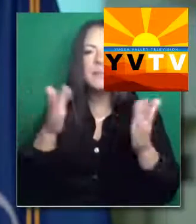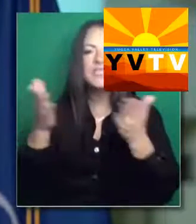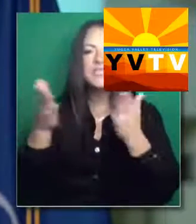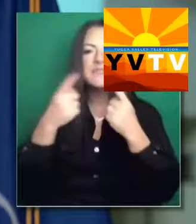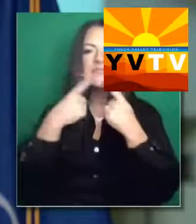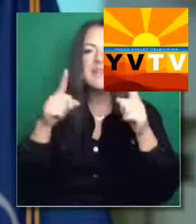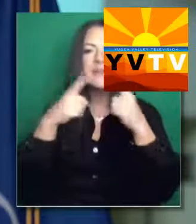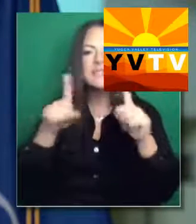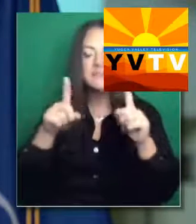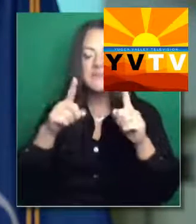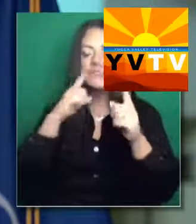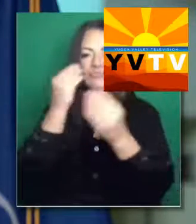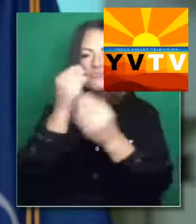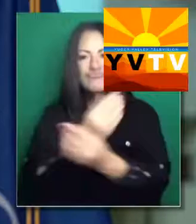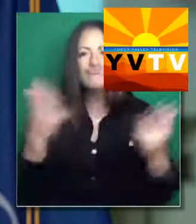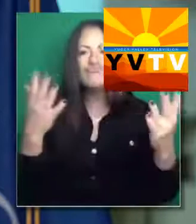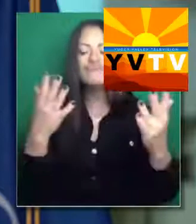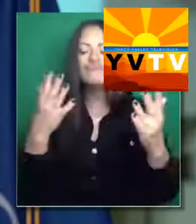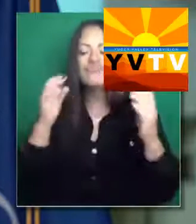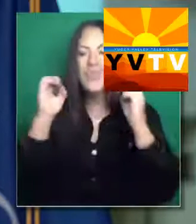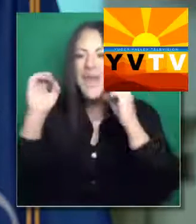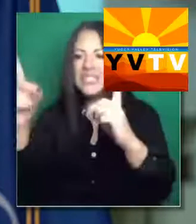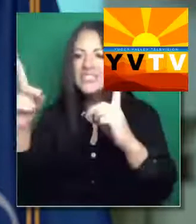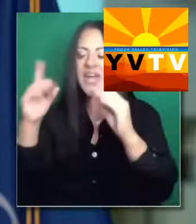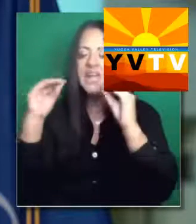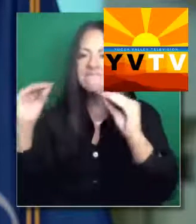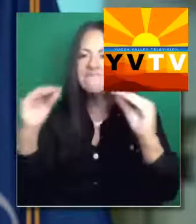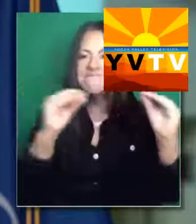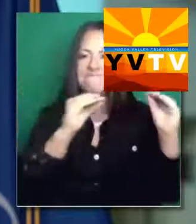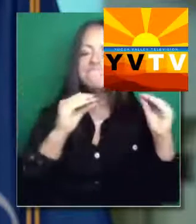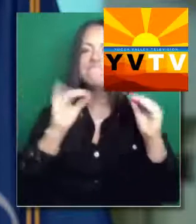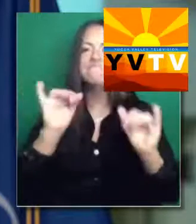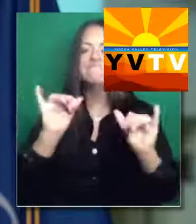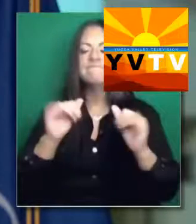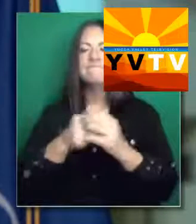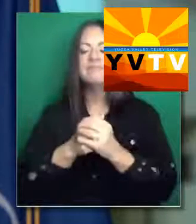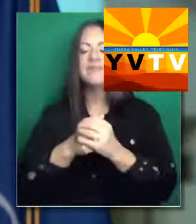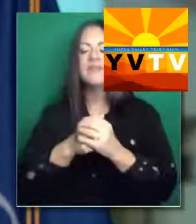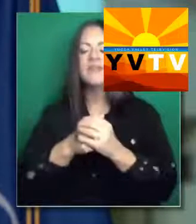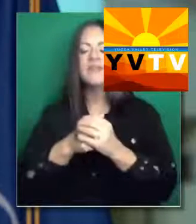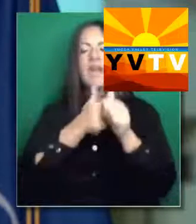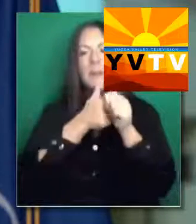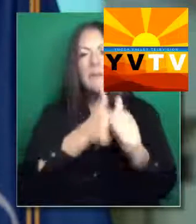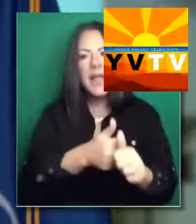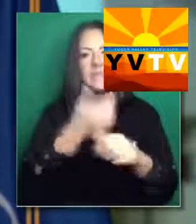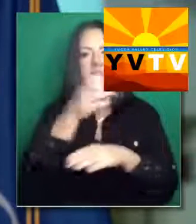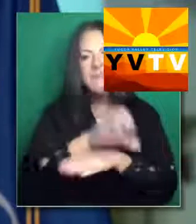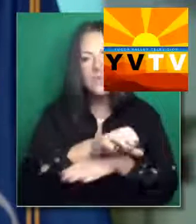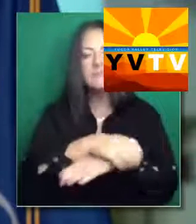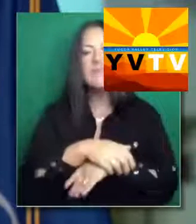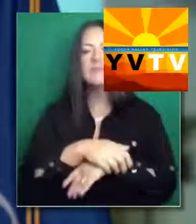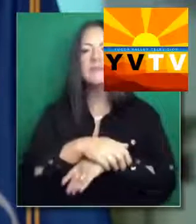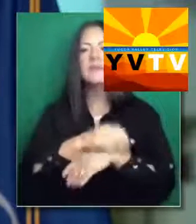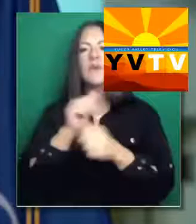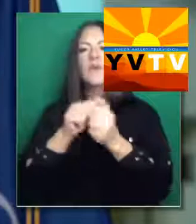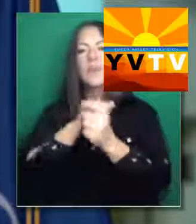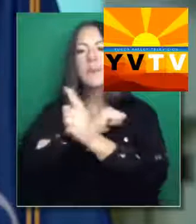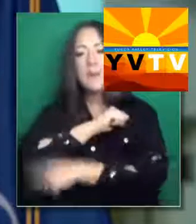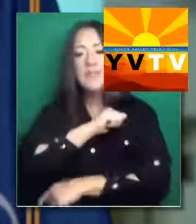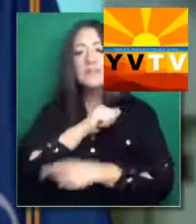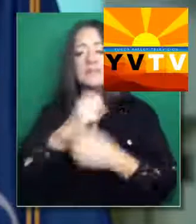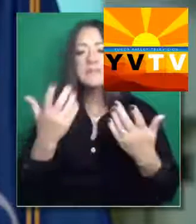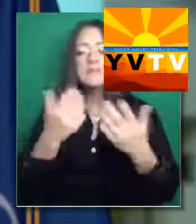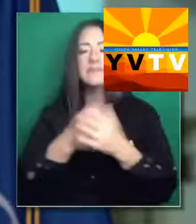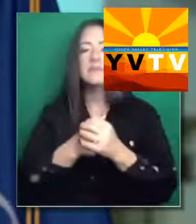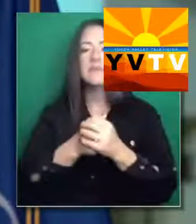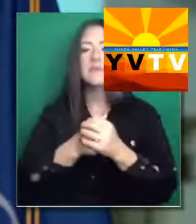just enlightened enforcement, not again punitive, but compliance enforcement. We see data bearing out that there is, because